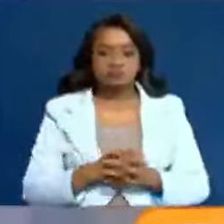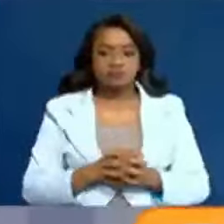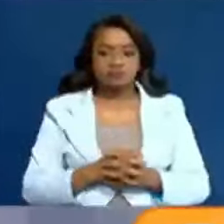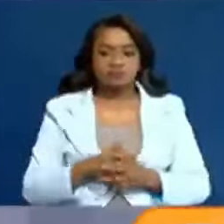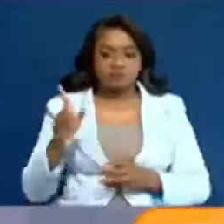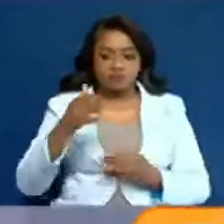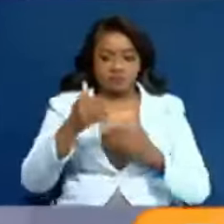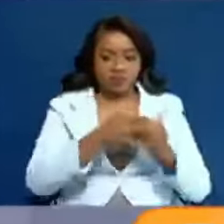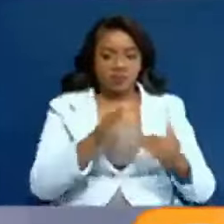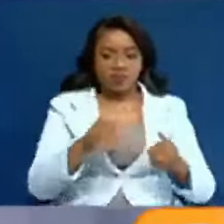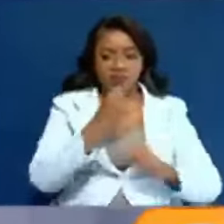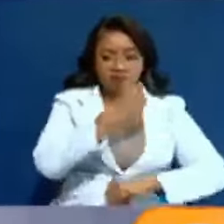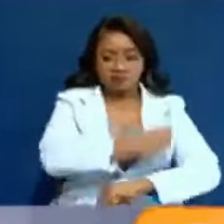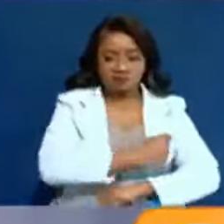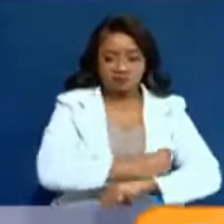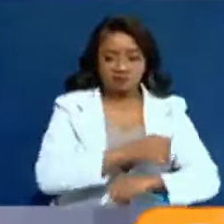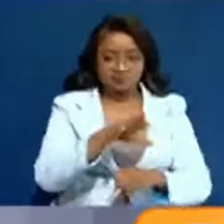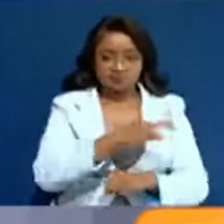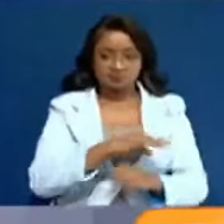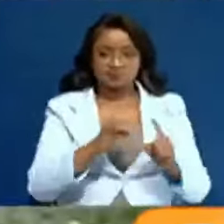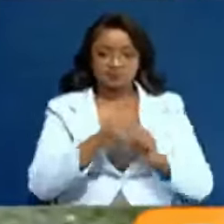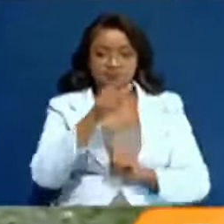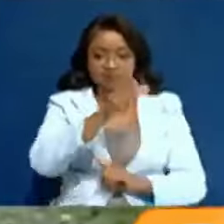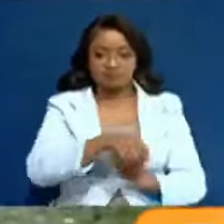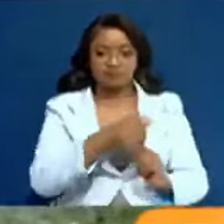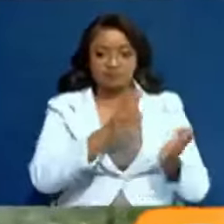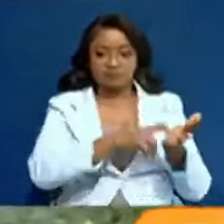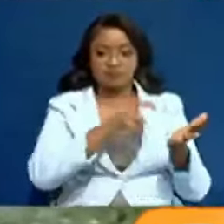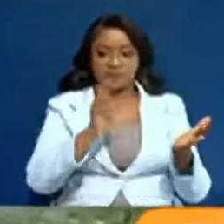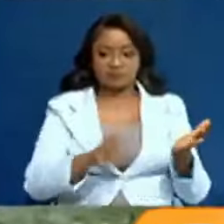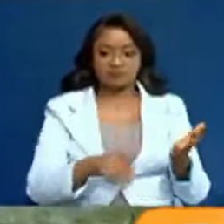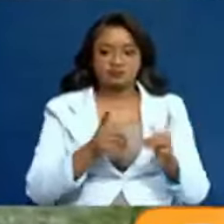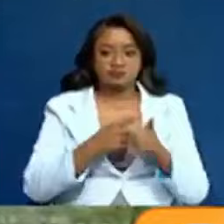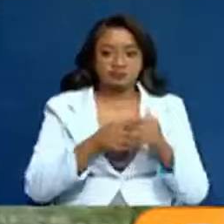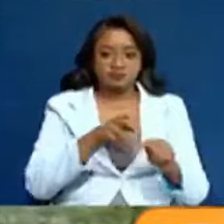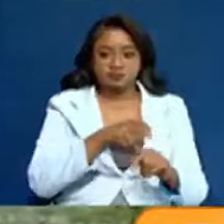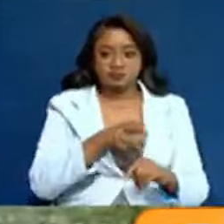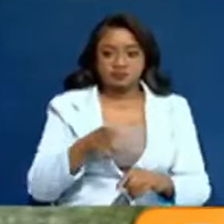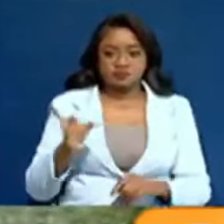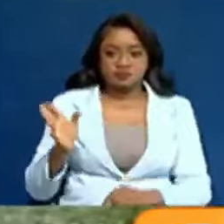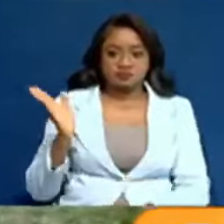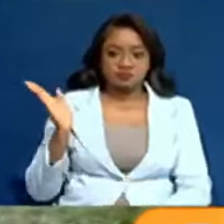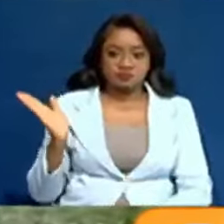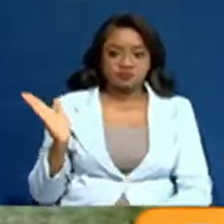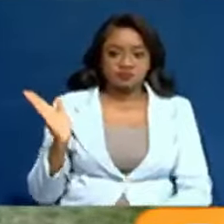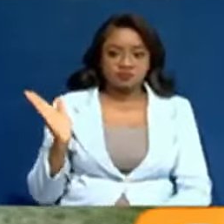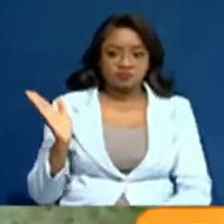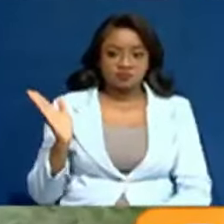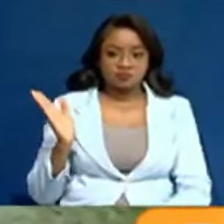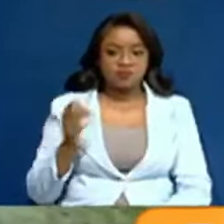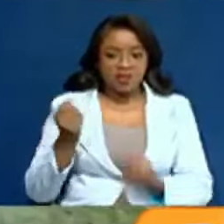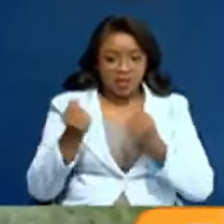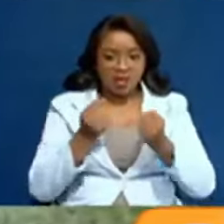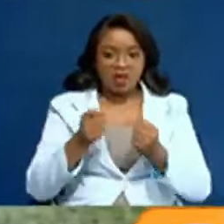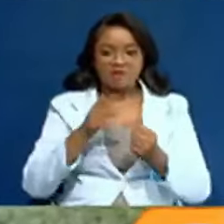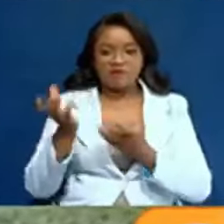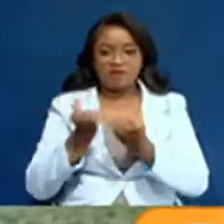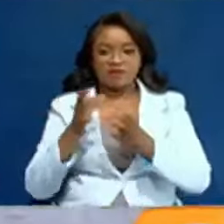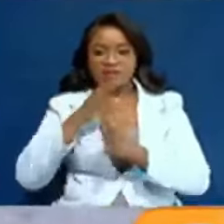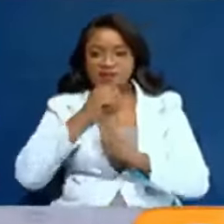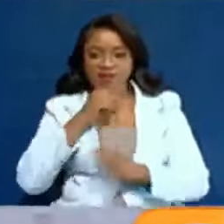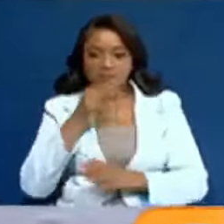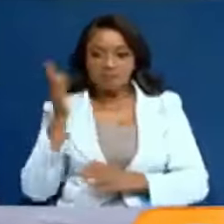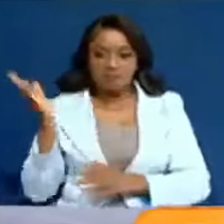school compound. One of the occupants gets out and walks towards the apartment where the businessman had parked his